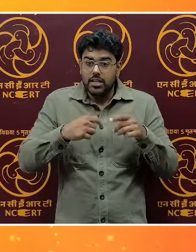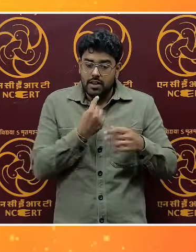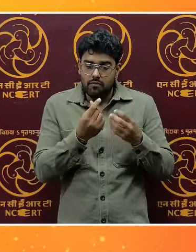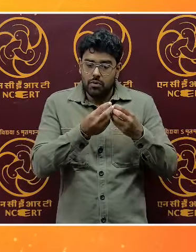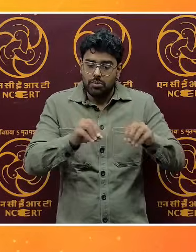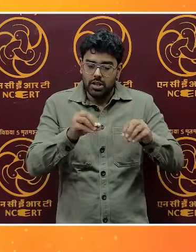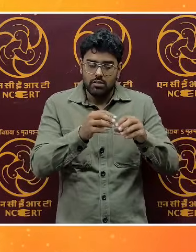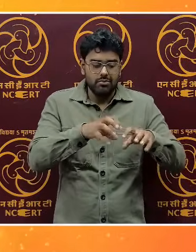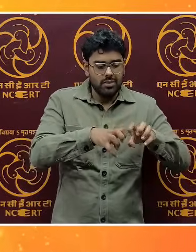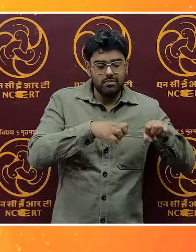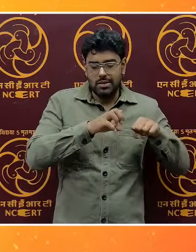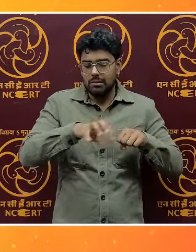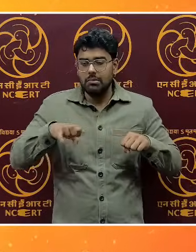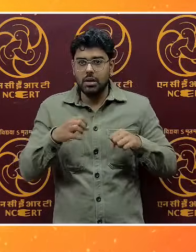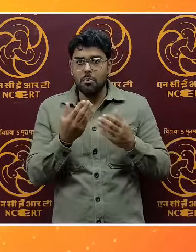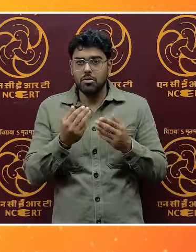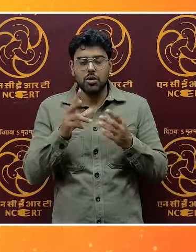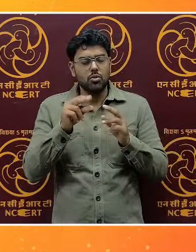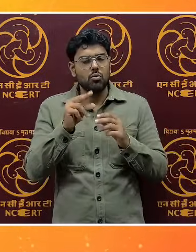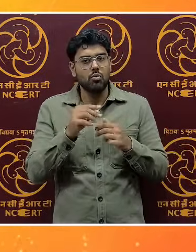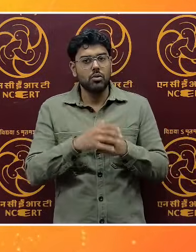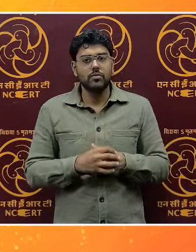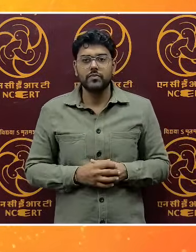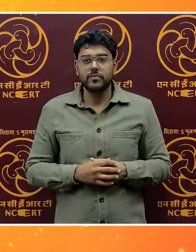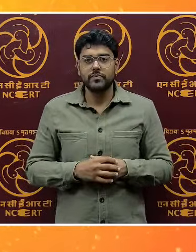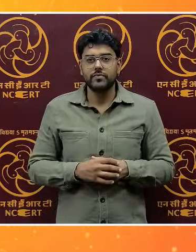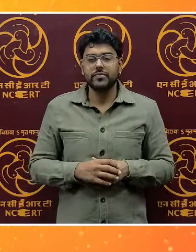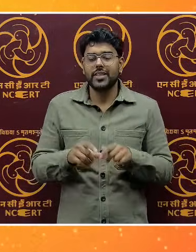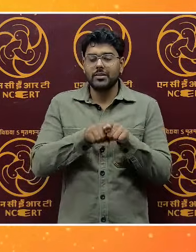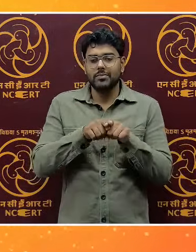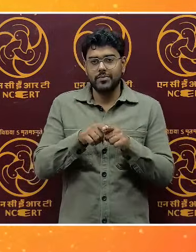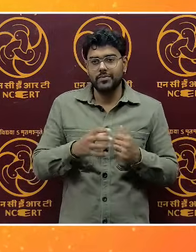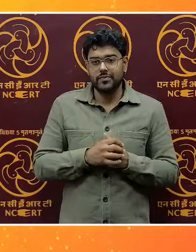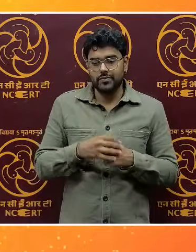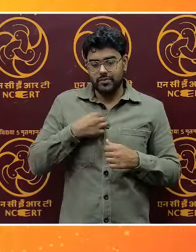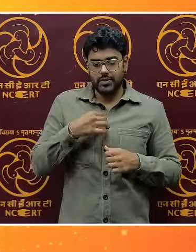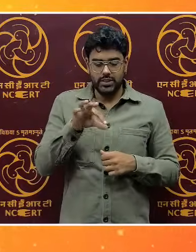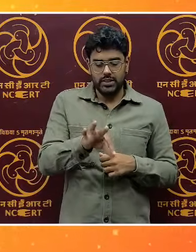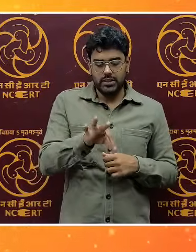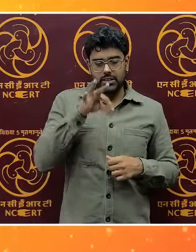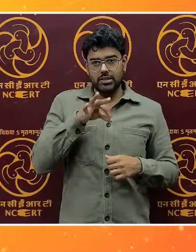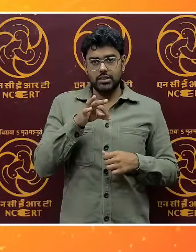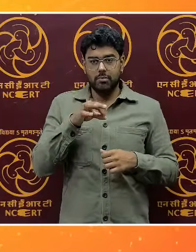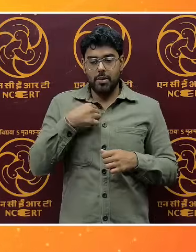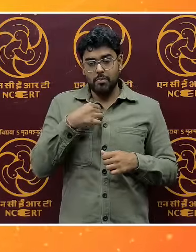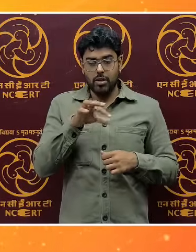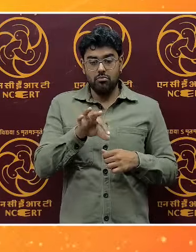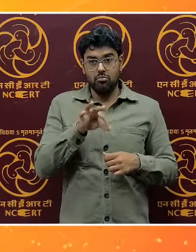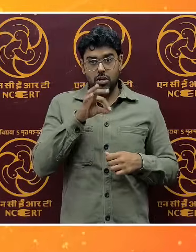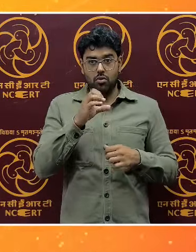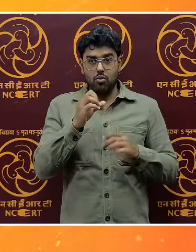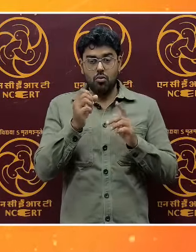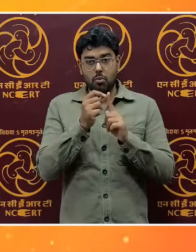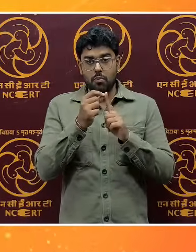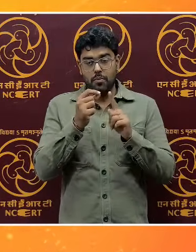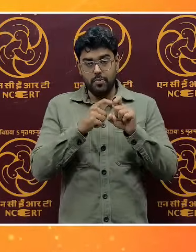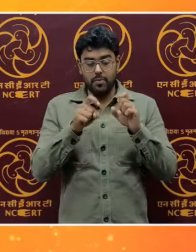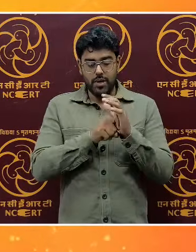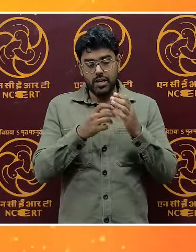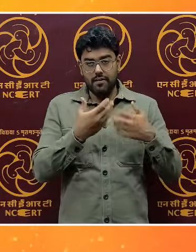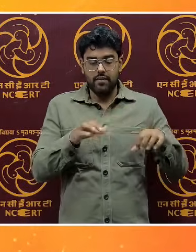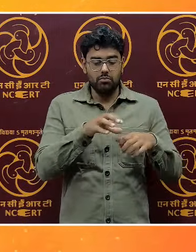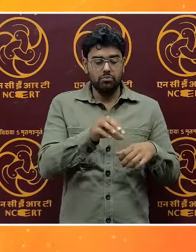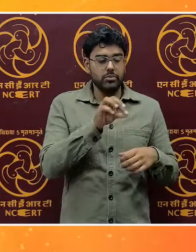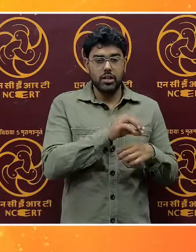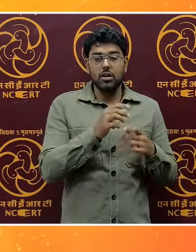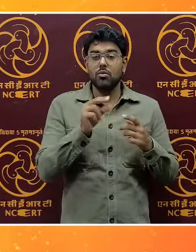only they can be separated. Just like this, if I say that I'll hand pick copper out of it, that won't happen. That is